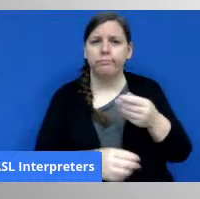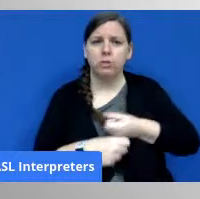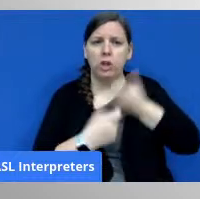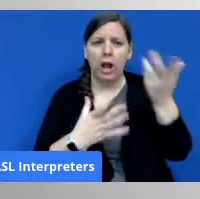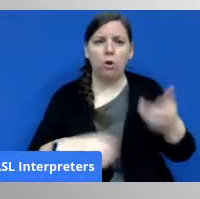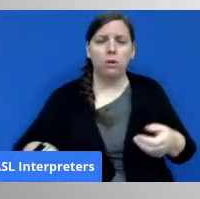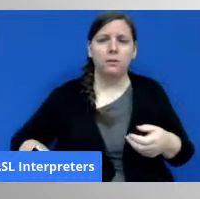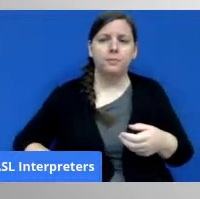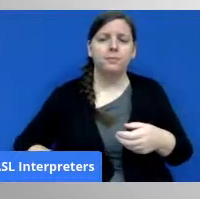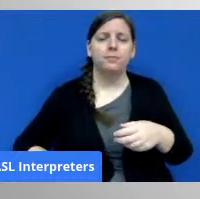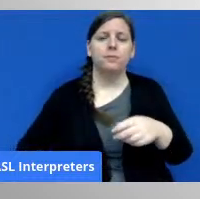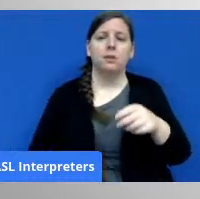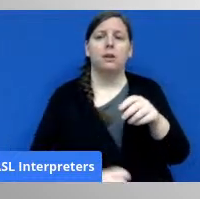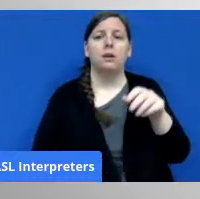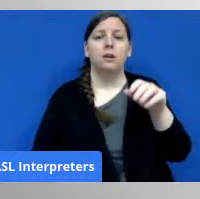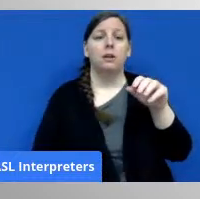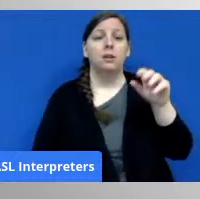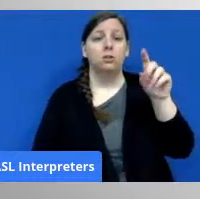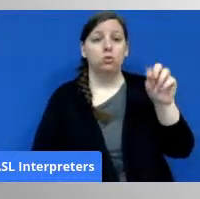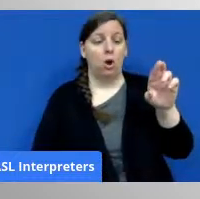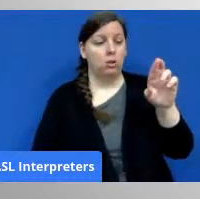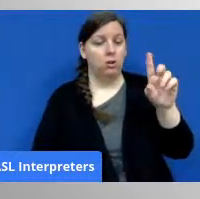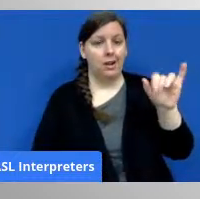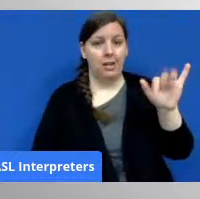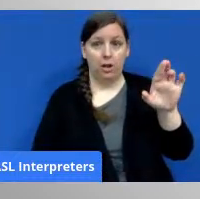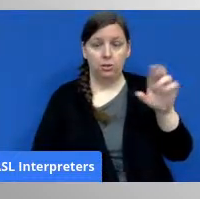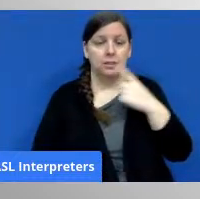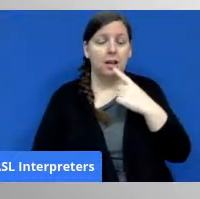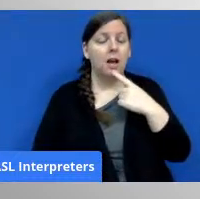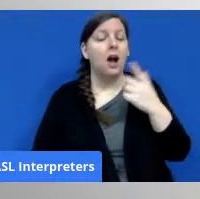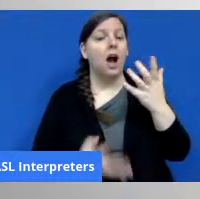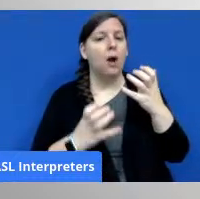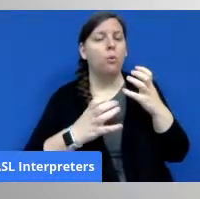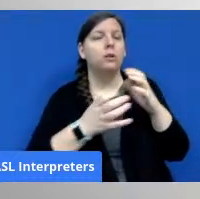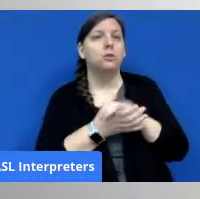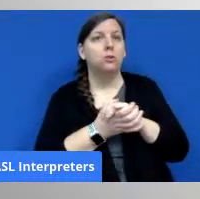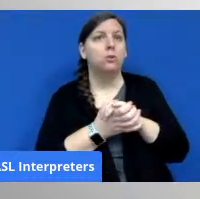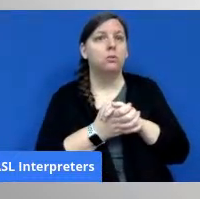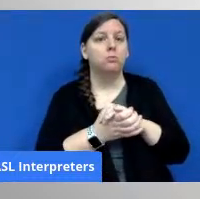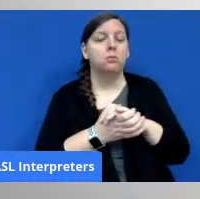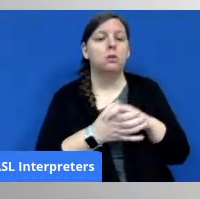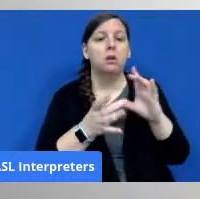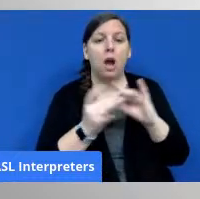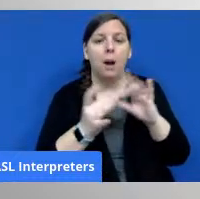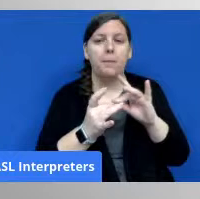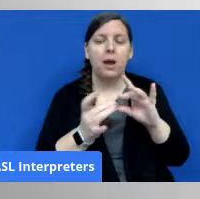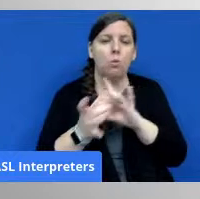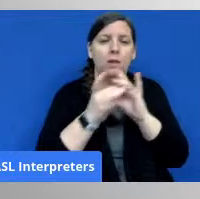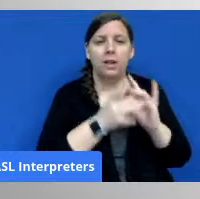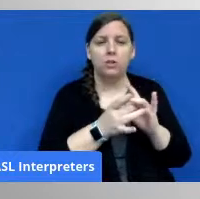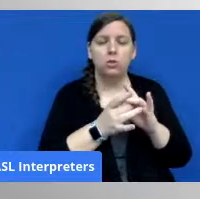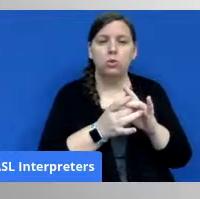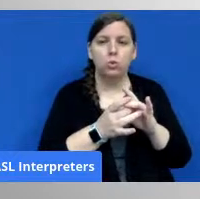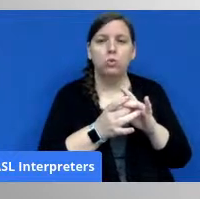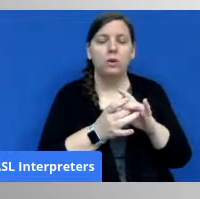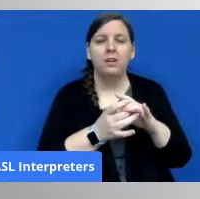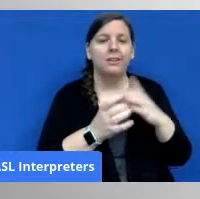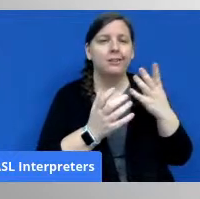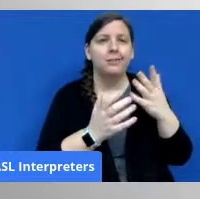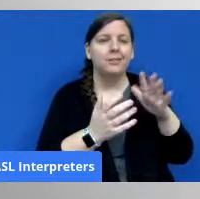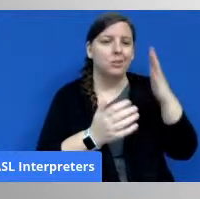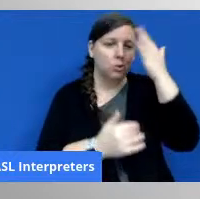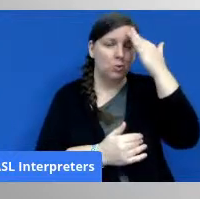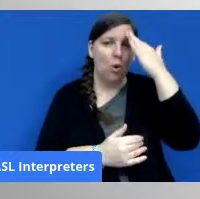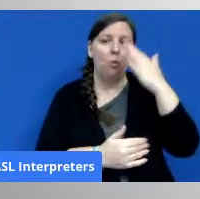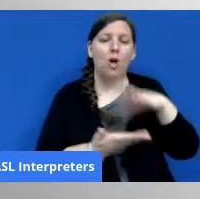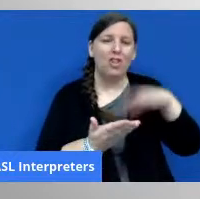I was going to say something sort of along the lines with something Hope said about having fun and learning through fun. And